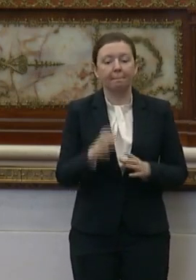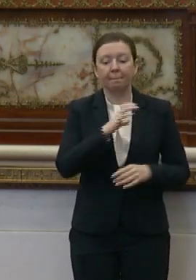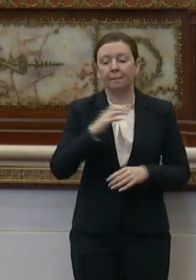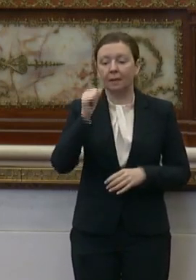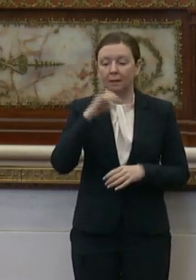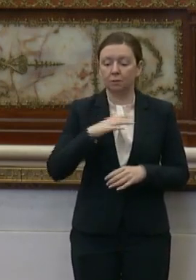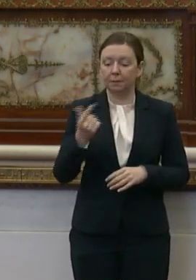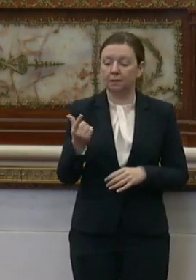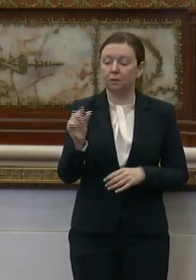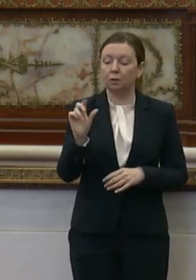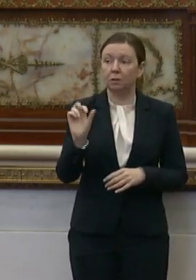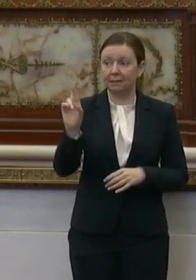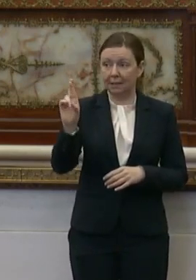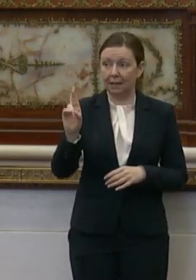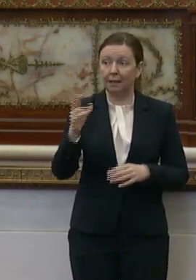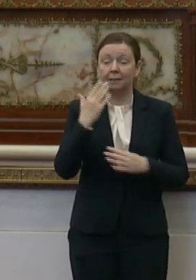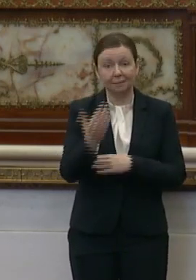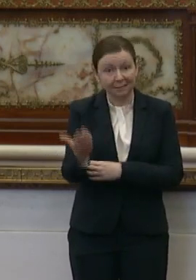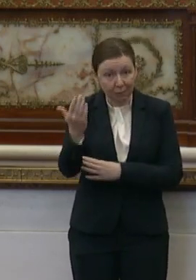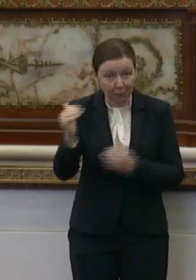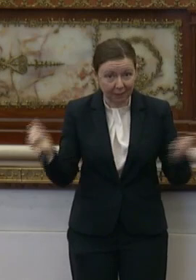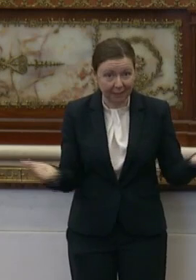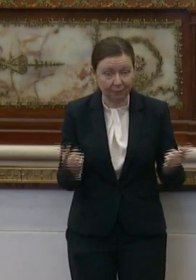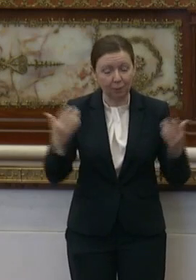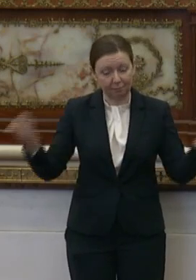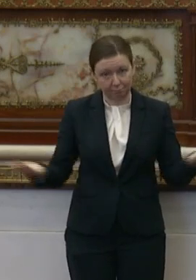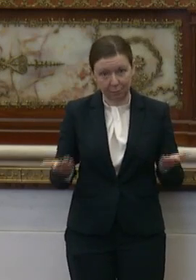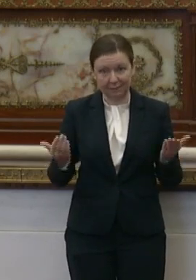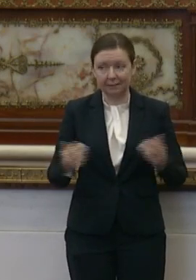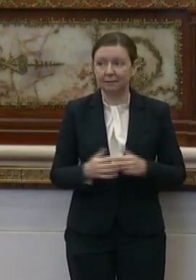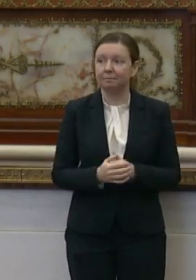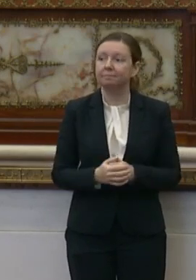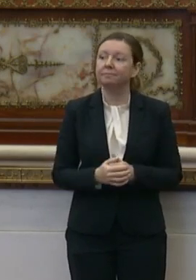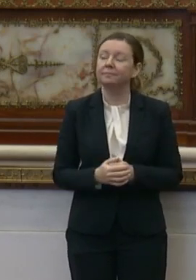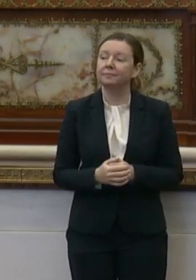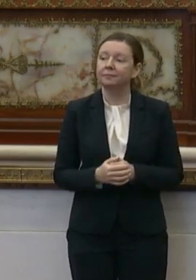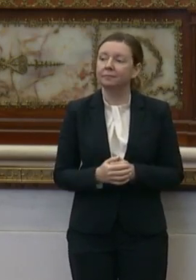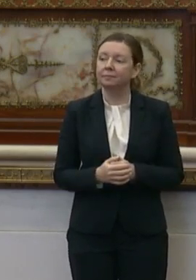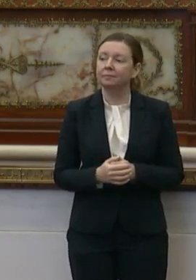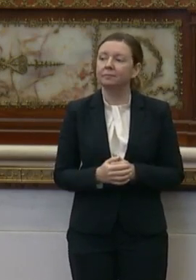Councilwoman Gauthier? Good morning, everyone. Present. Morning.